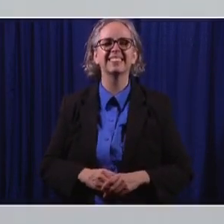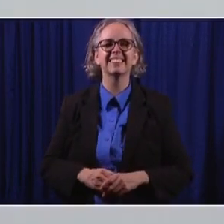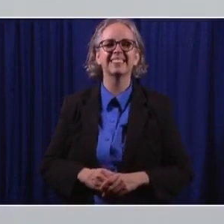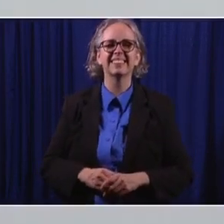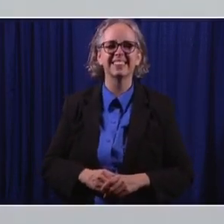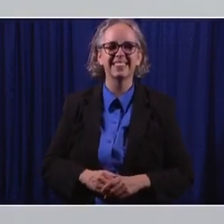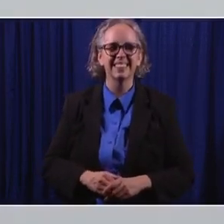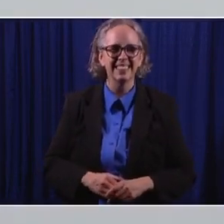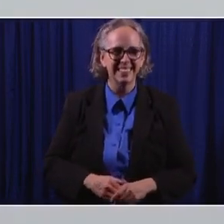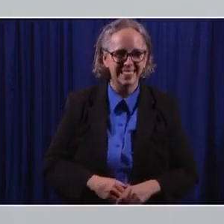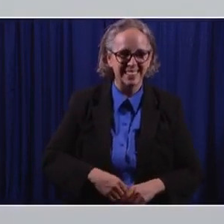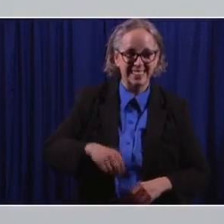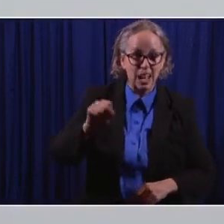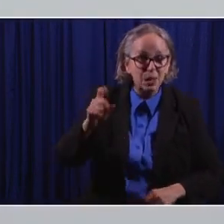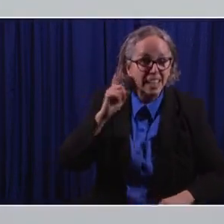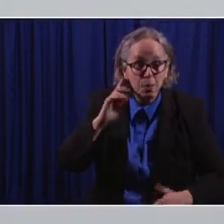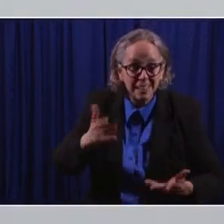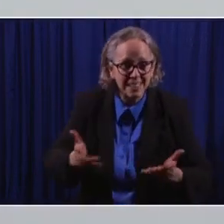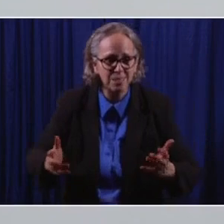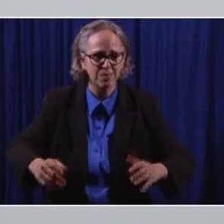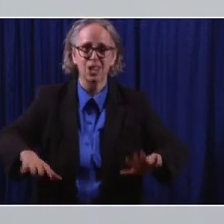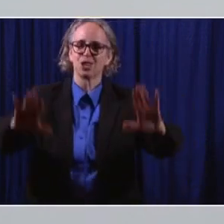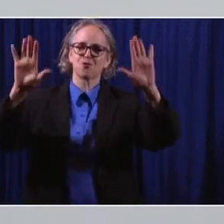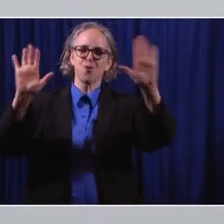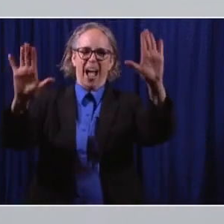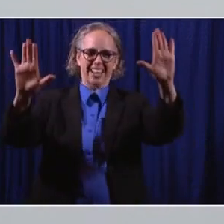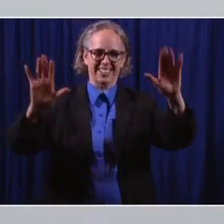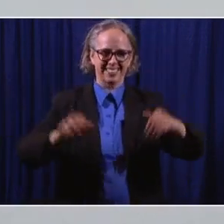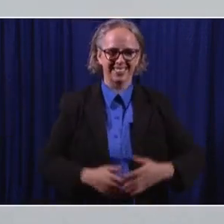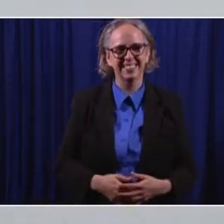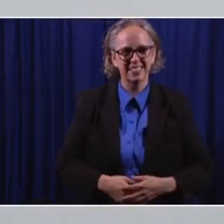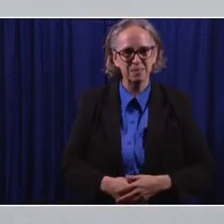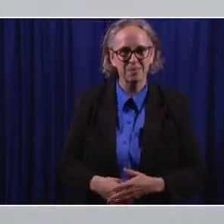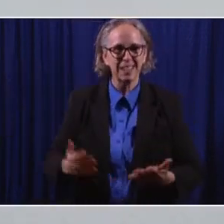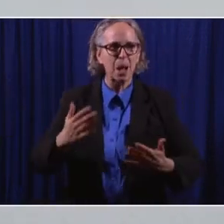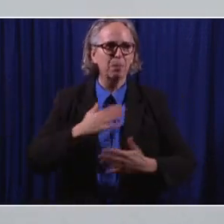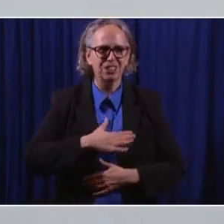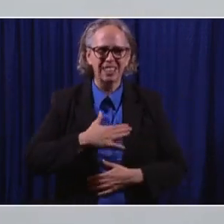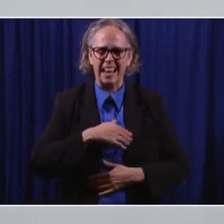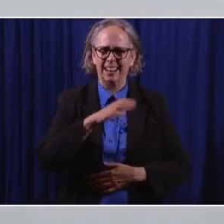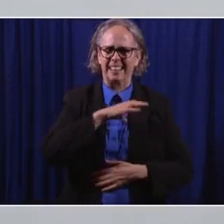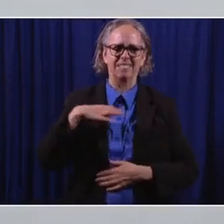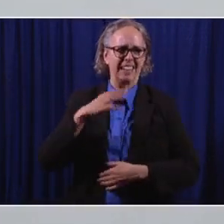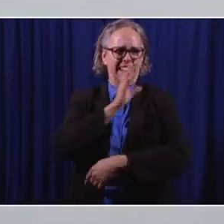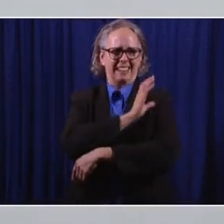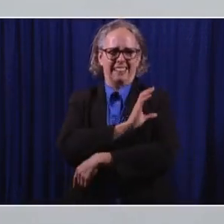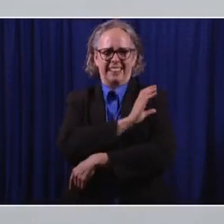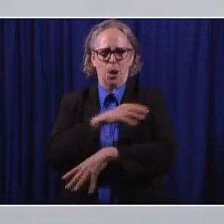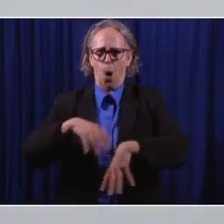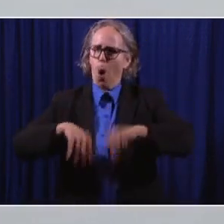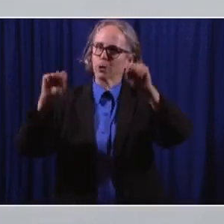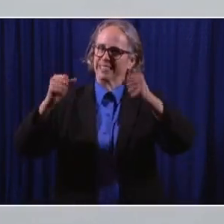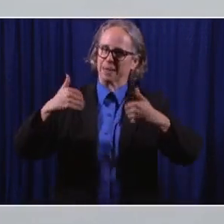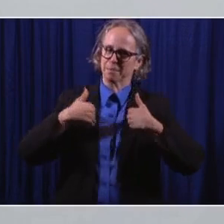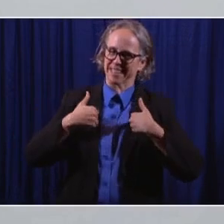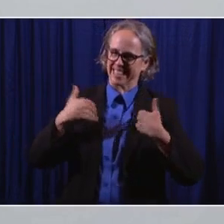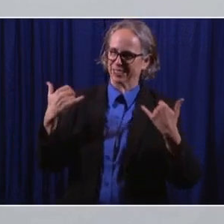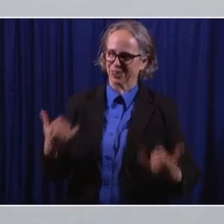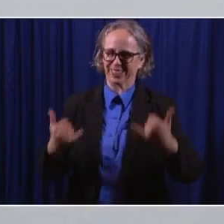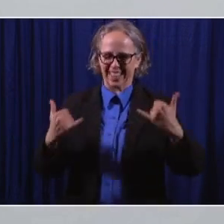Governor, can you hear me? I'm doing great. I appreciate the Cleveland Clinic hosting me today. That's where I am for